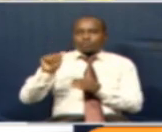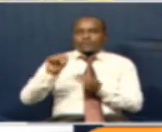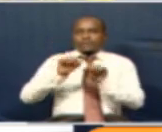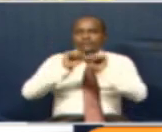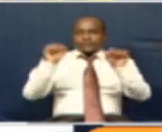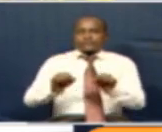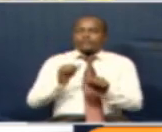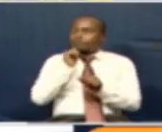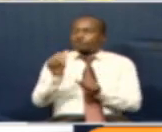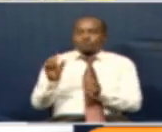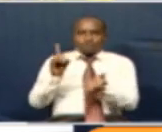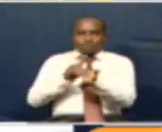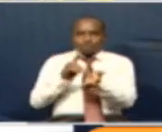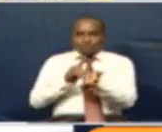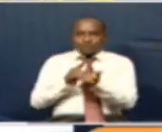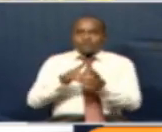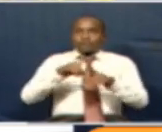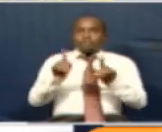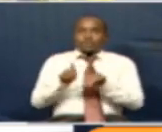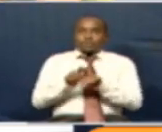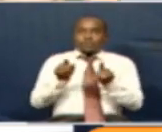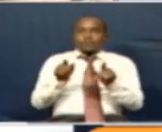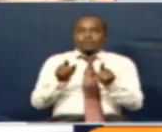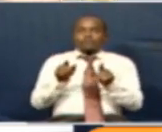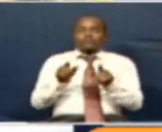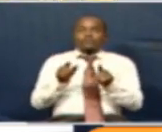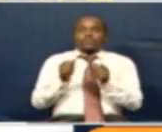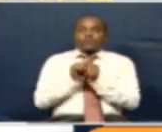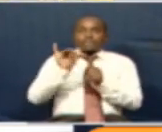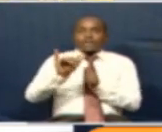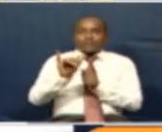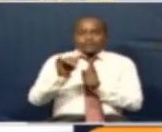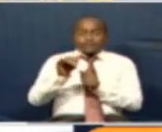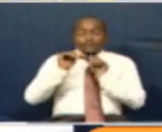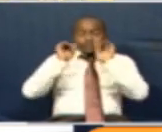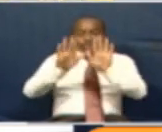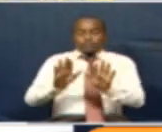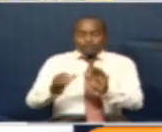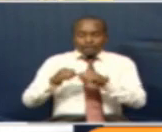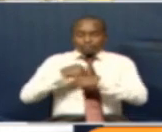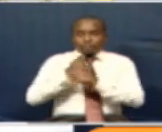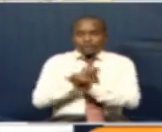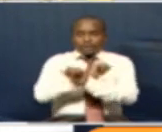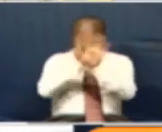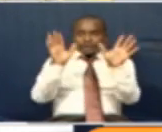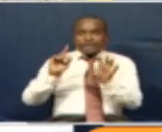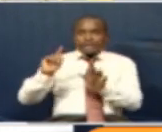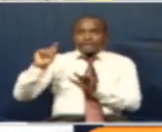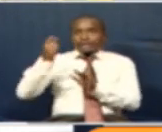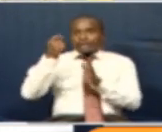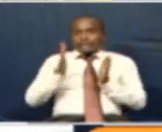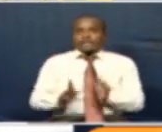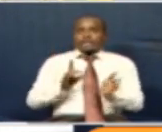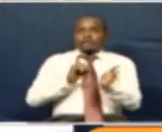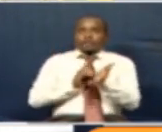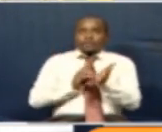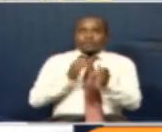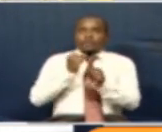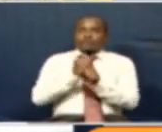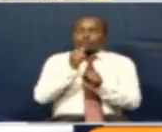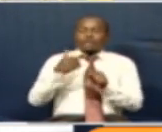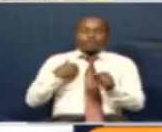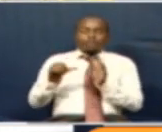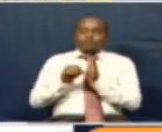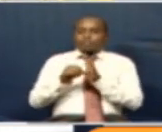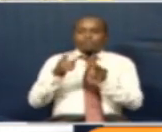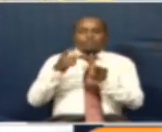But having said that, I think also it is important for me to clarify, Kenyan doctors do not have a problem with doctors from all over